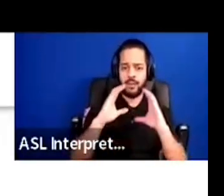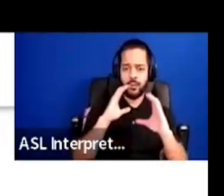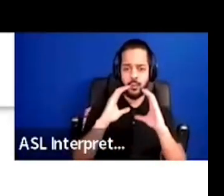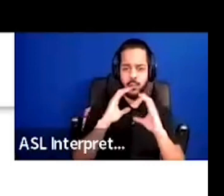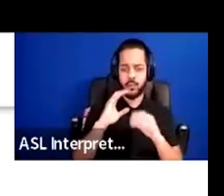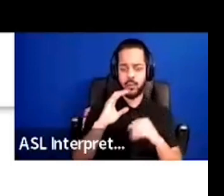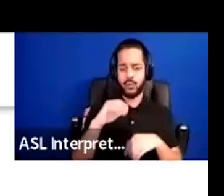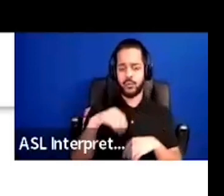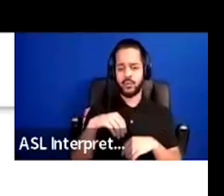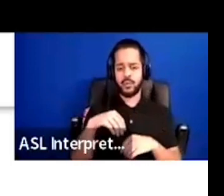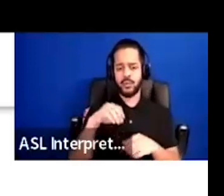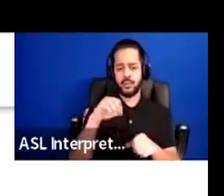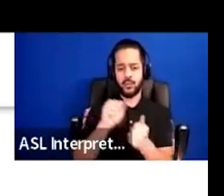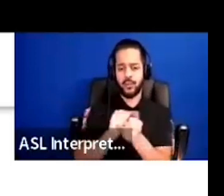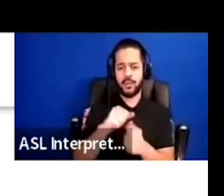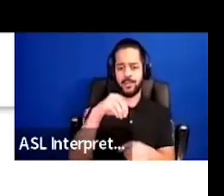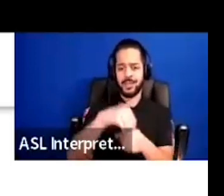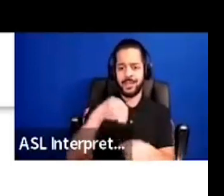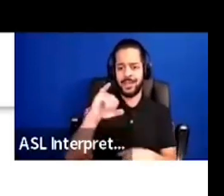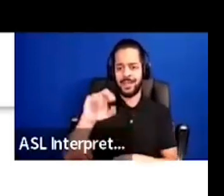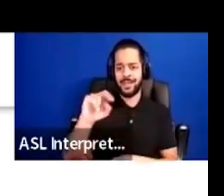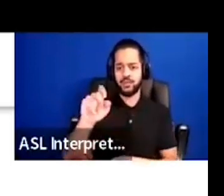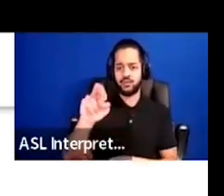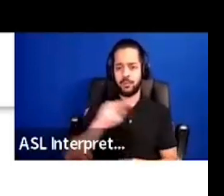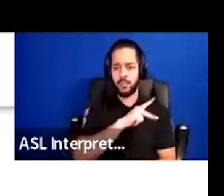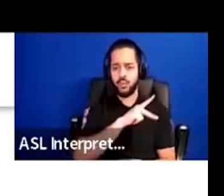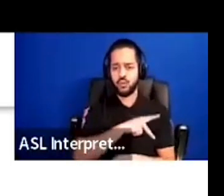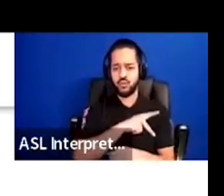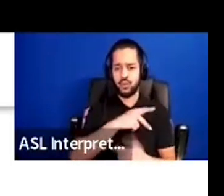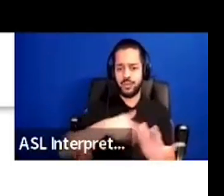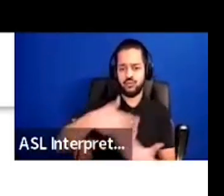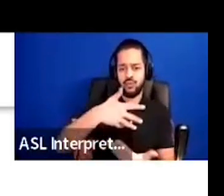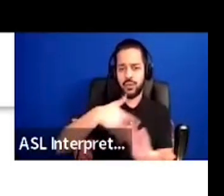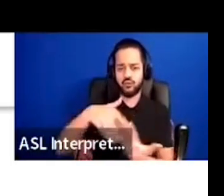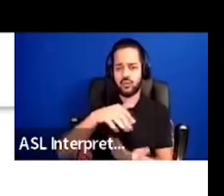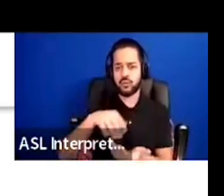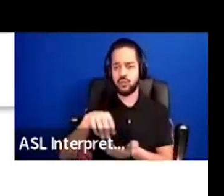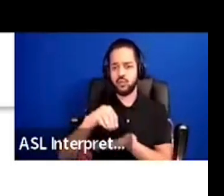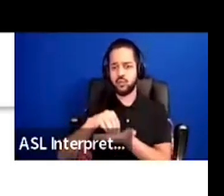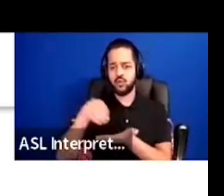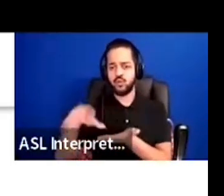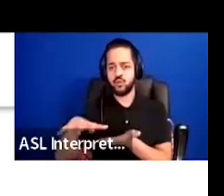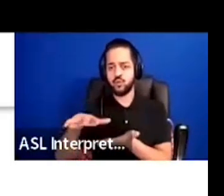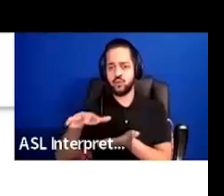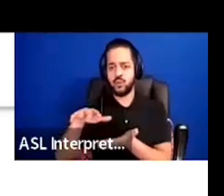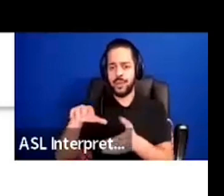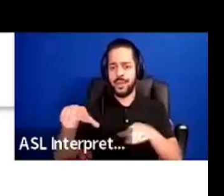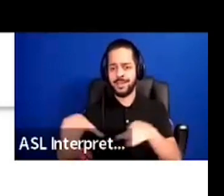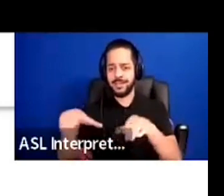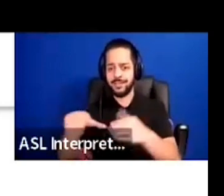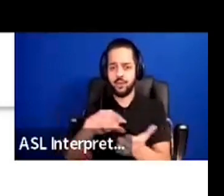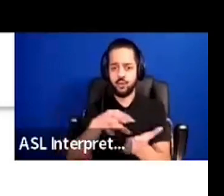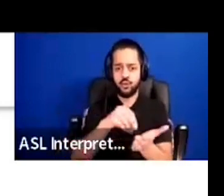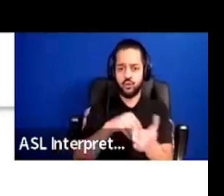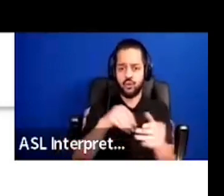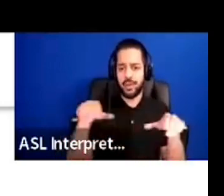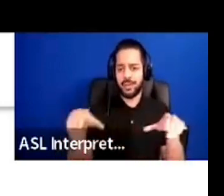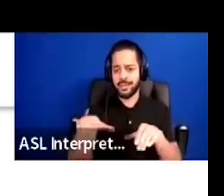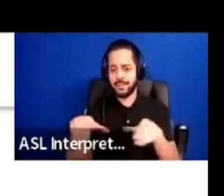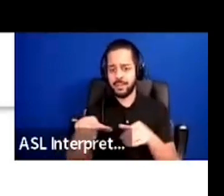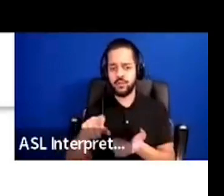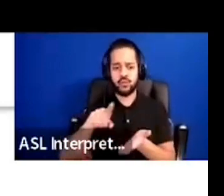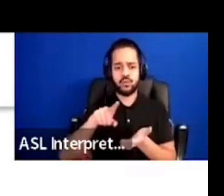interpersonal interactions, participating in school activities and learning activities. We need to implement evidence-based,